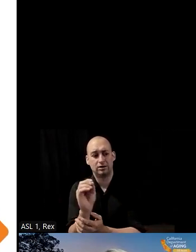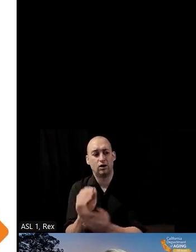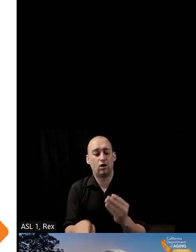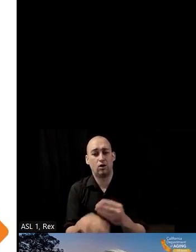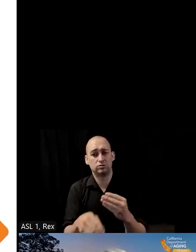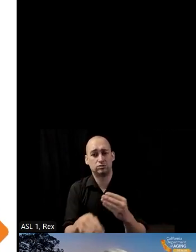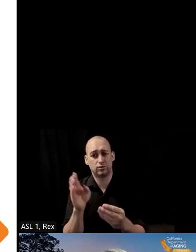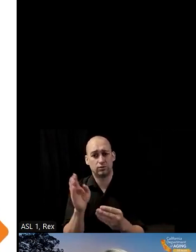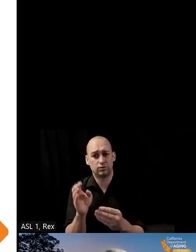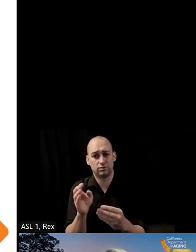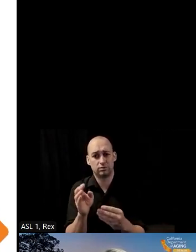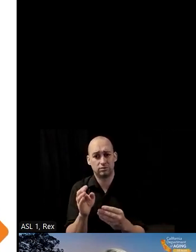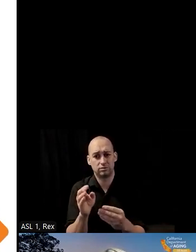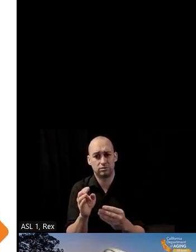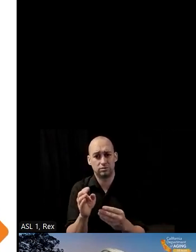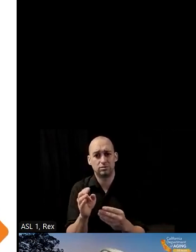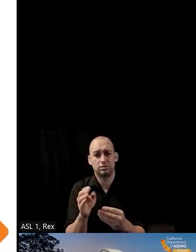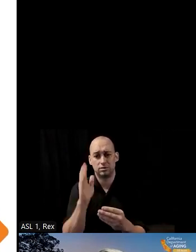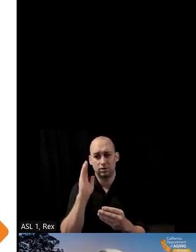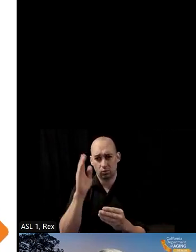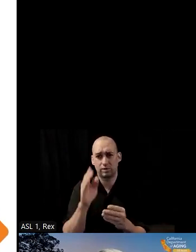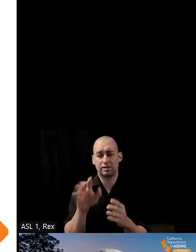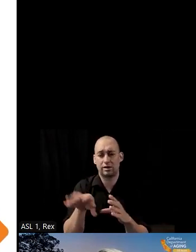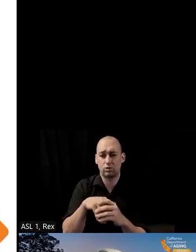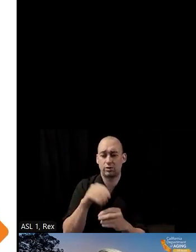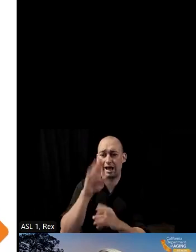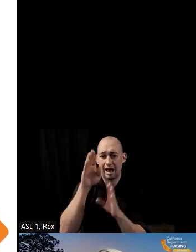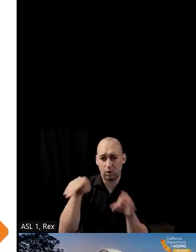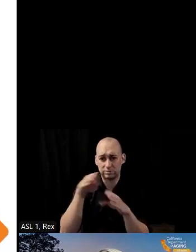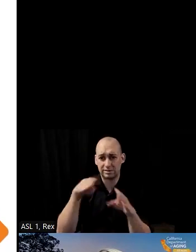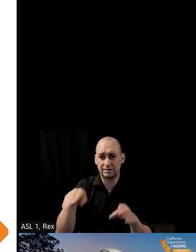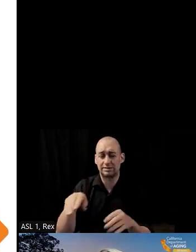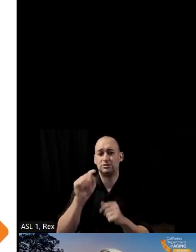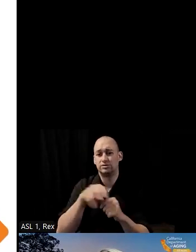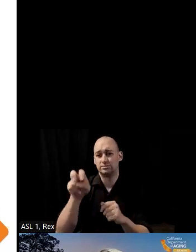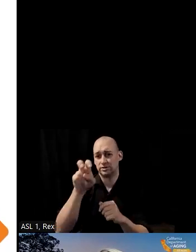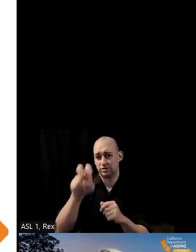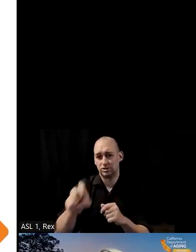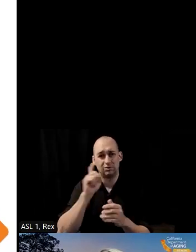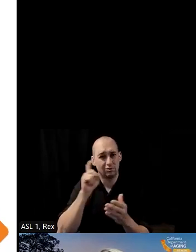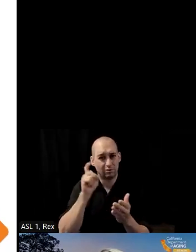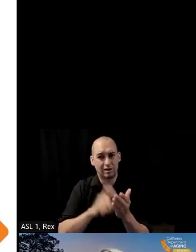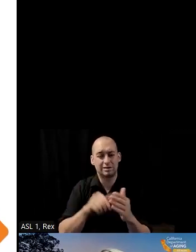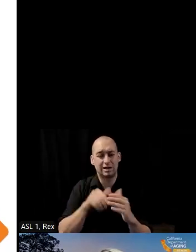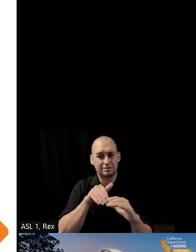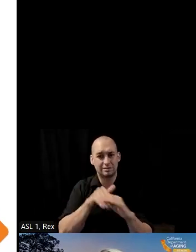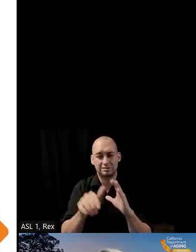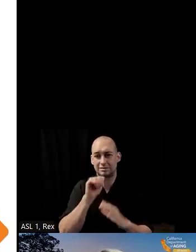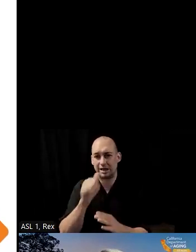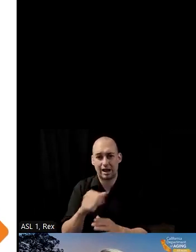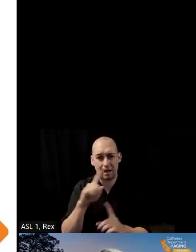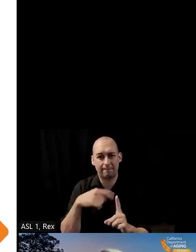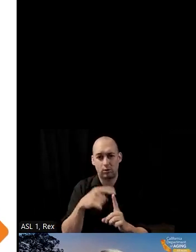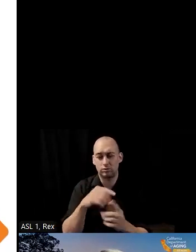is going to include housing and transportation, because we recognize that access is not just about the